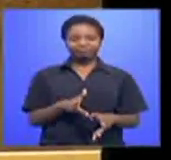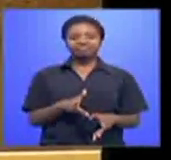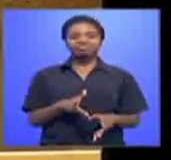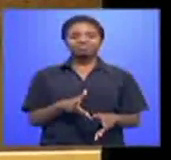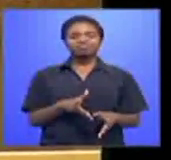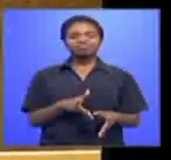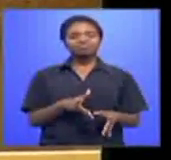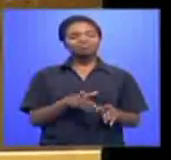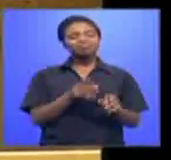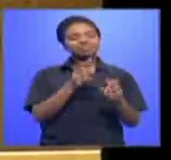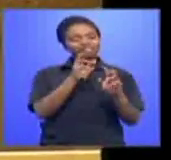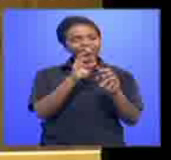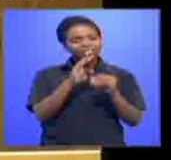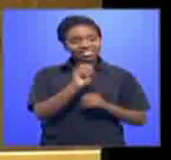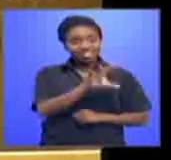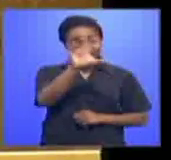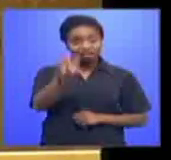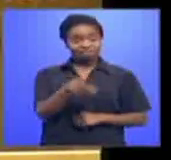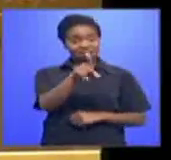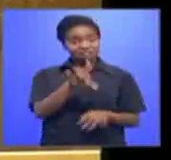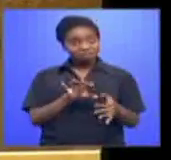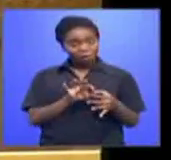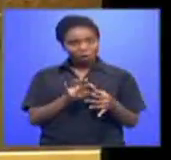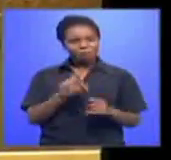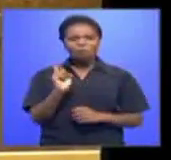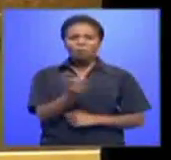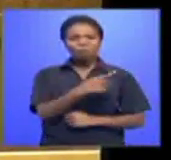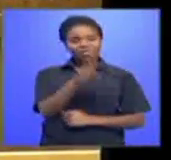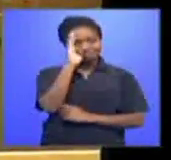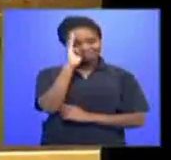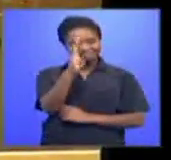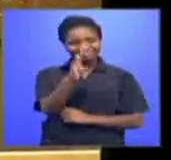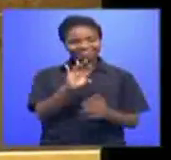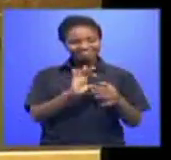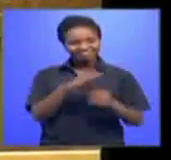honorable members, fellow South Africans, good evening to you all.